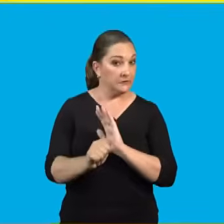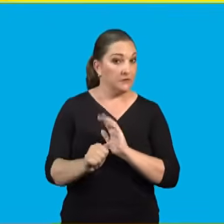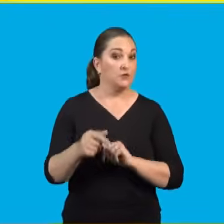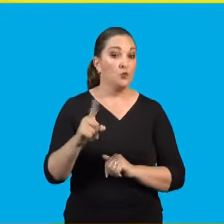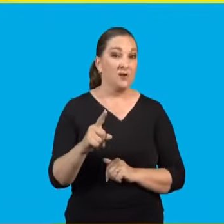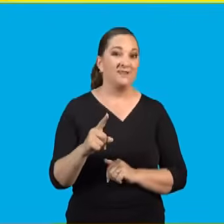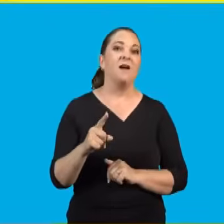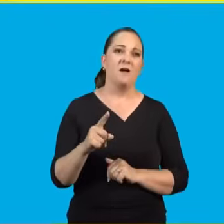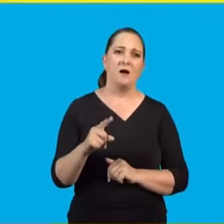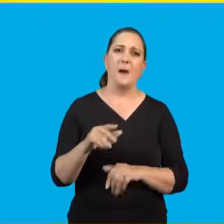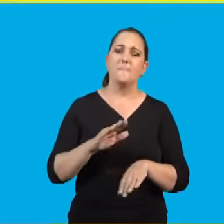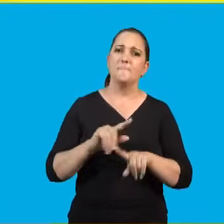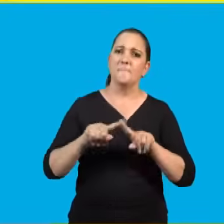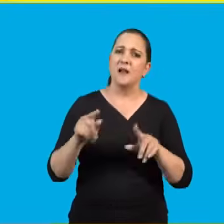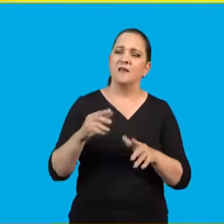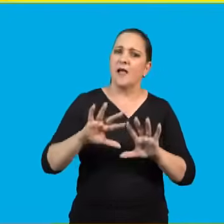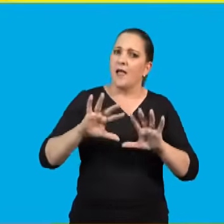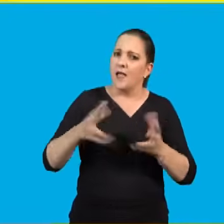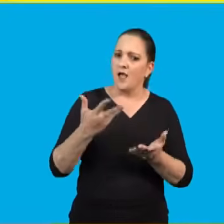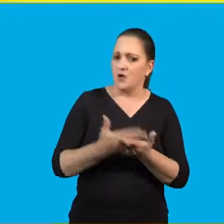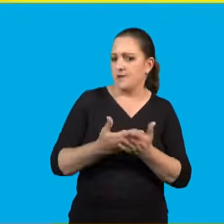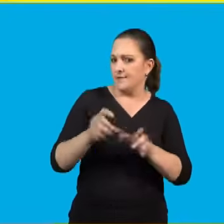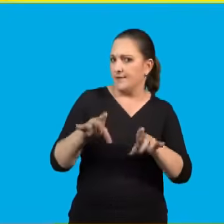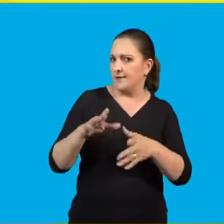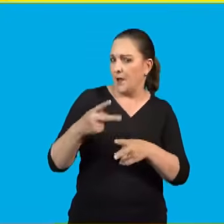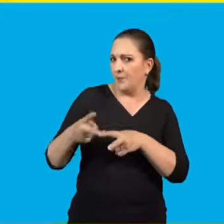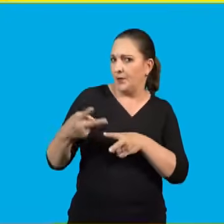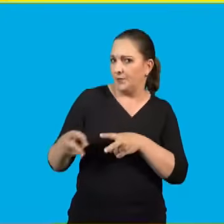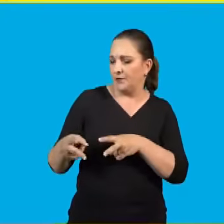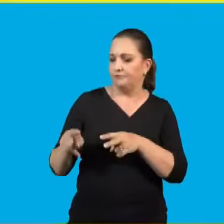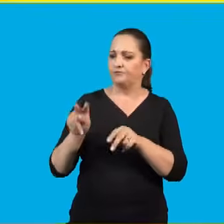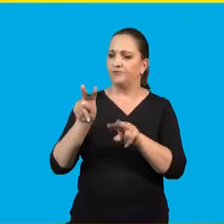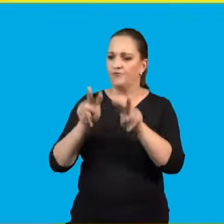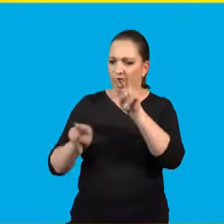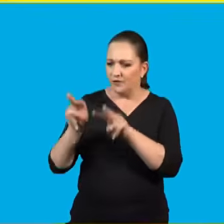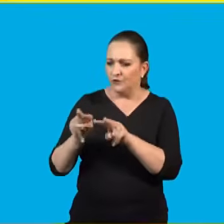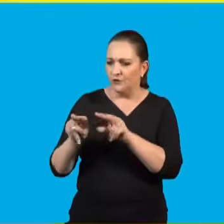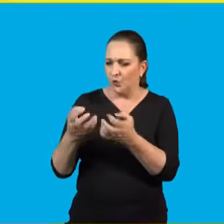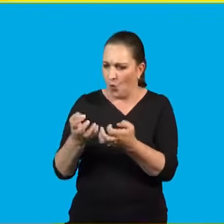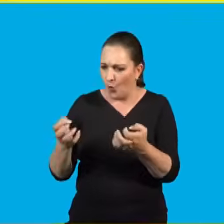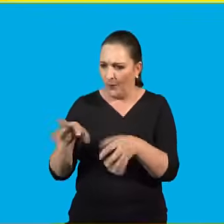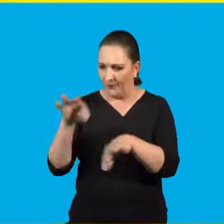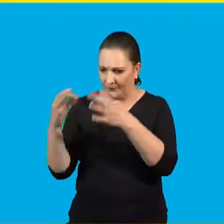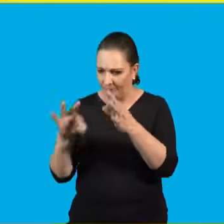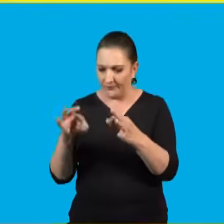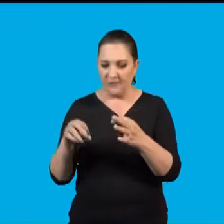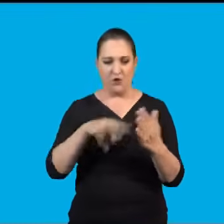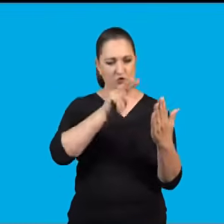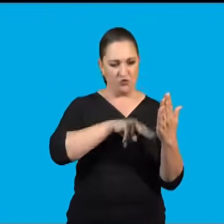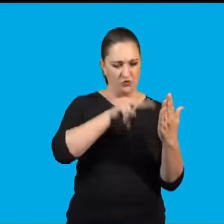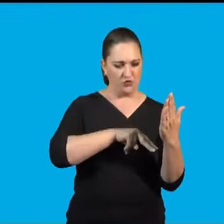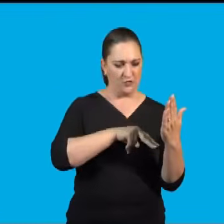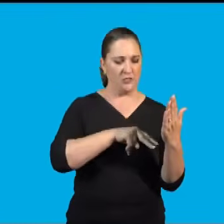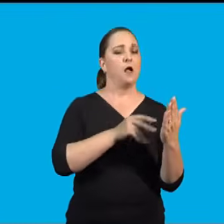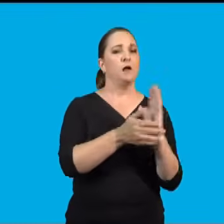essential skills in history, you need to know how to be prepared for the exam. Visual source analysis, very important. Reading